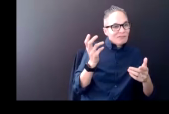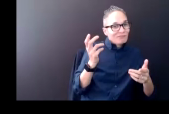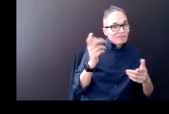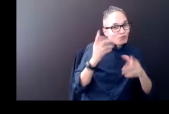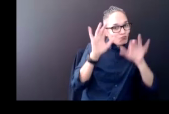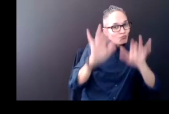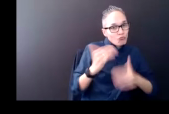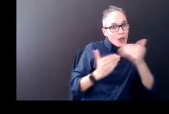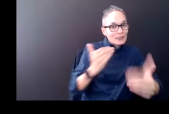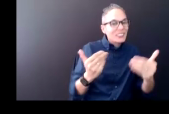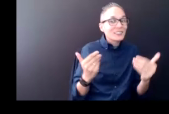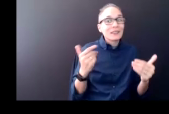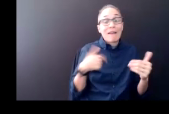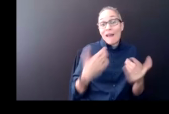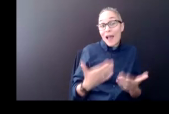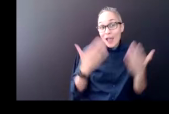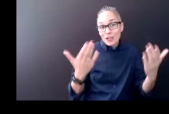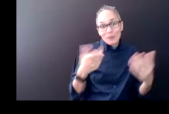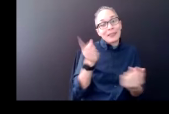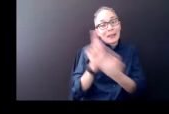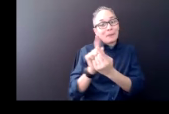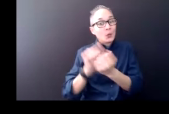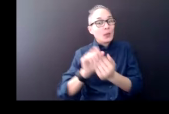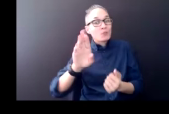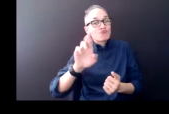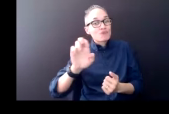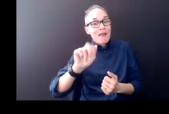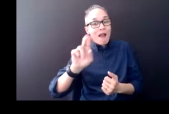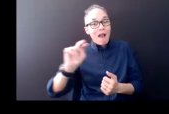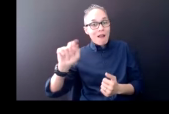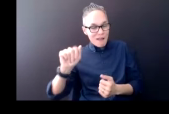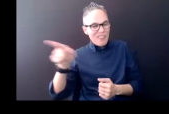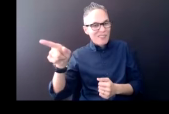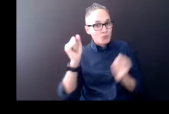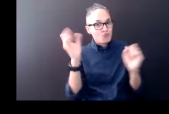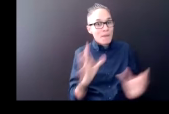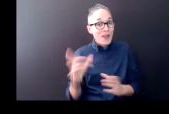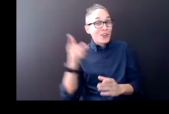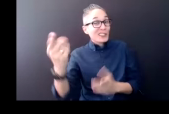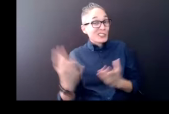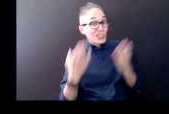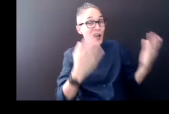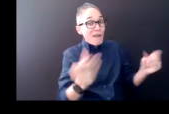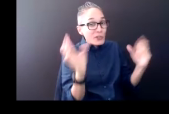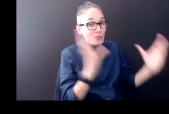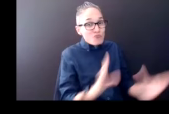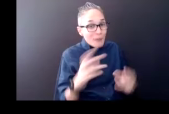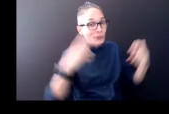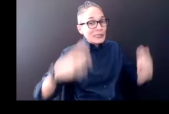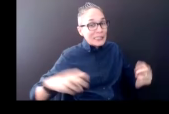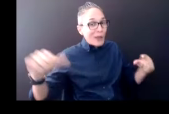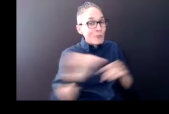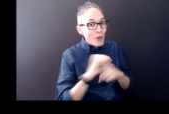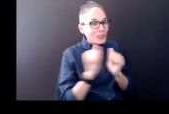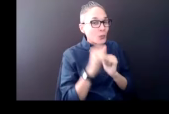So, and again, I recommend they go talk to Breanna to do a prep. She actually offers students a prep to help them with that